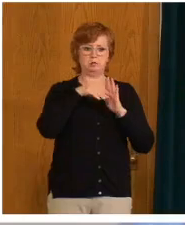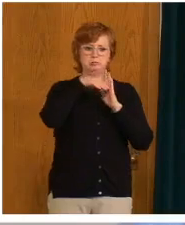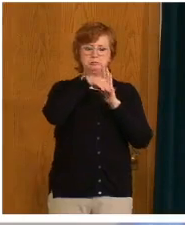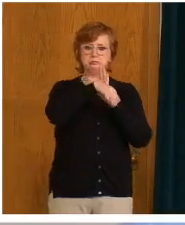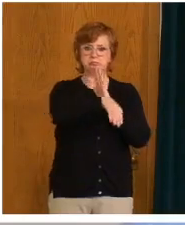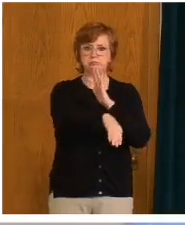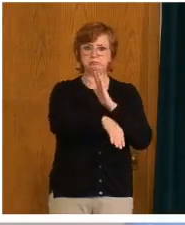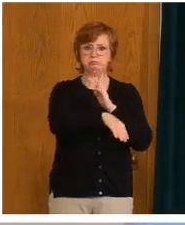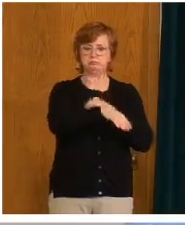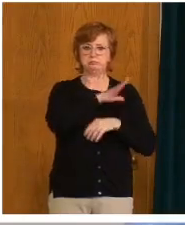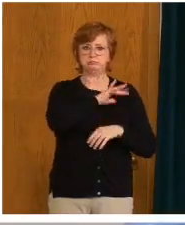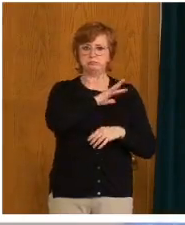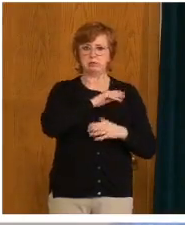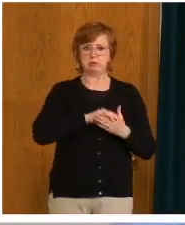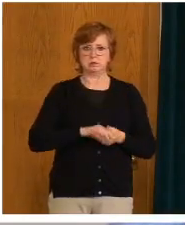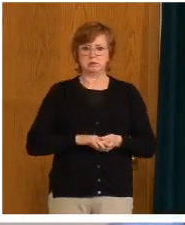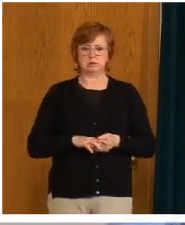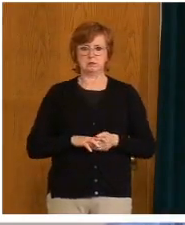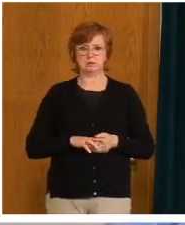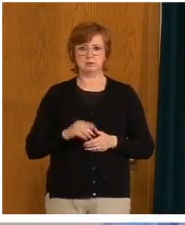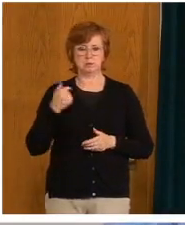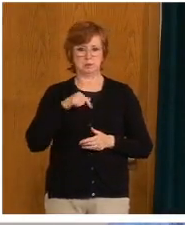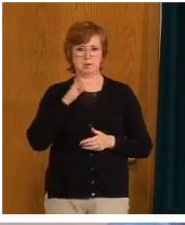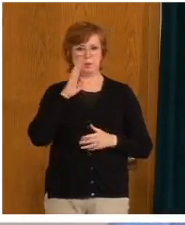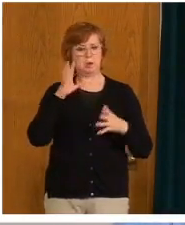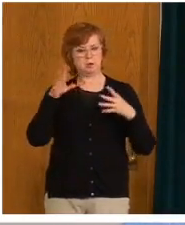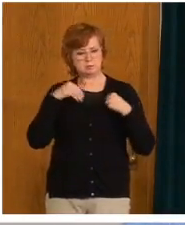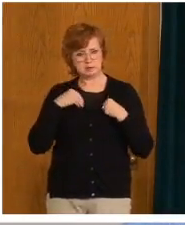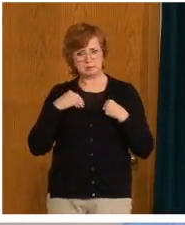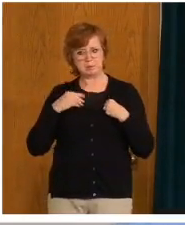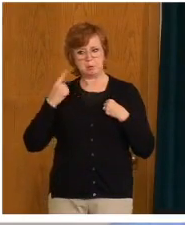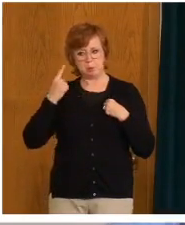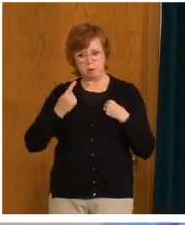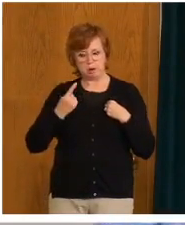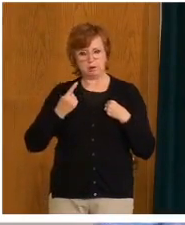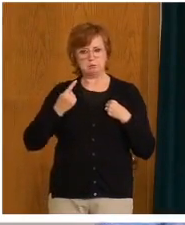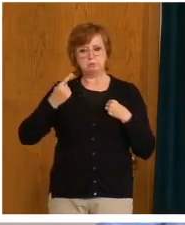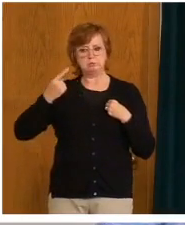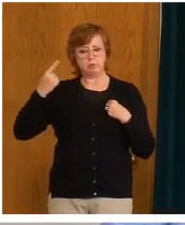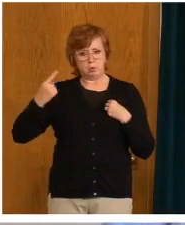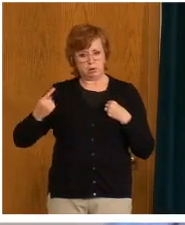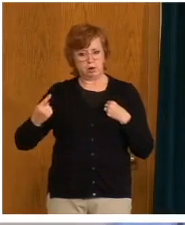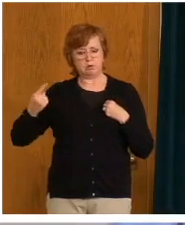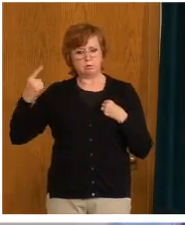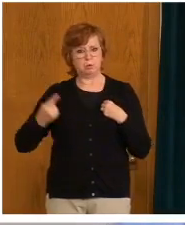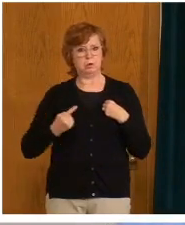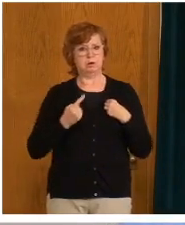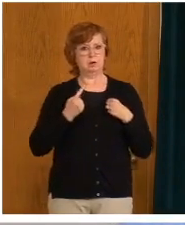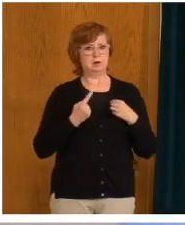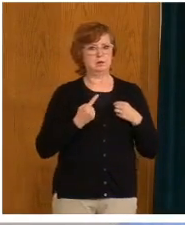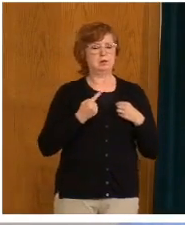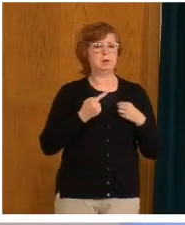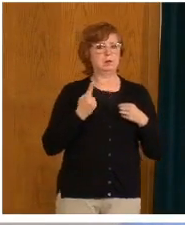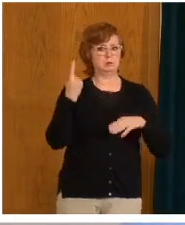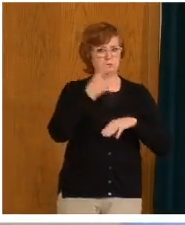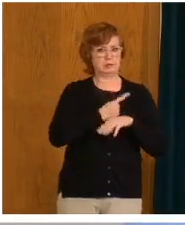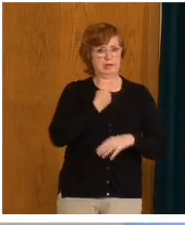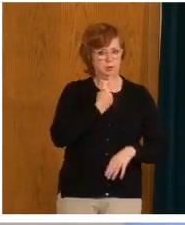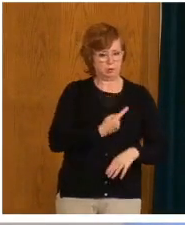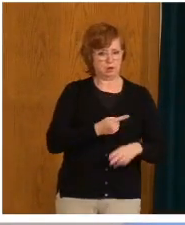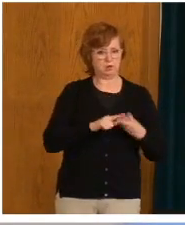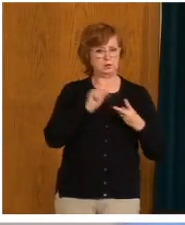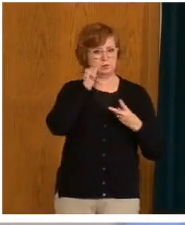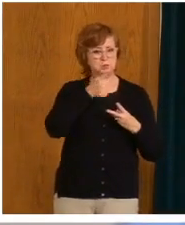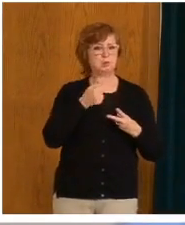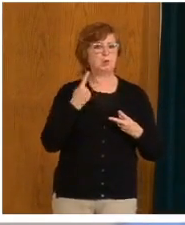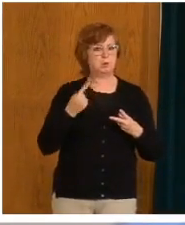certainly that's what why we're only accepting one patient today and then looking at what tomorrow brings to support our neighbors in Manitoba. It's